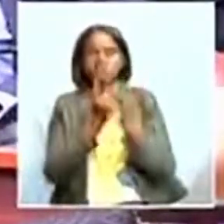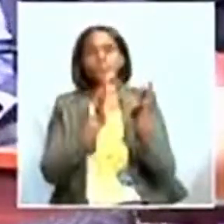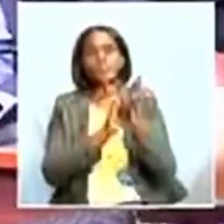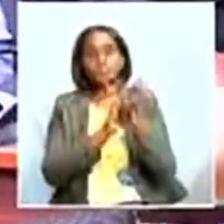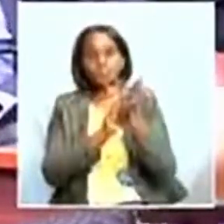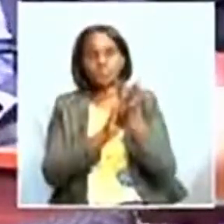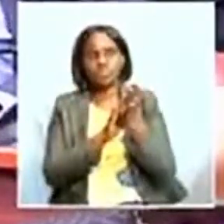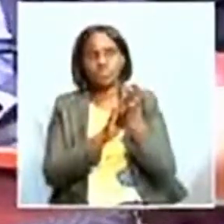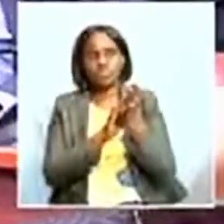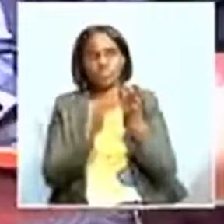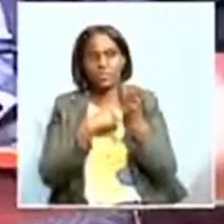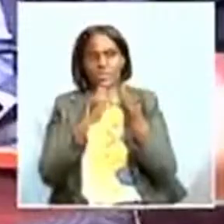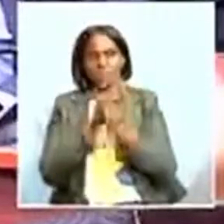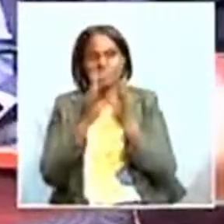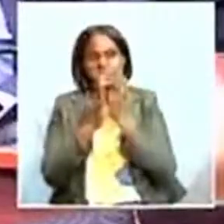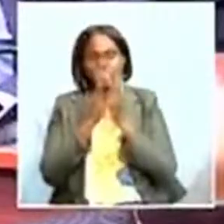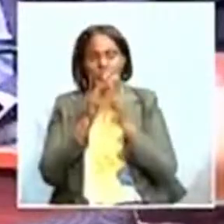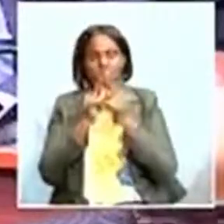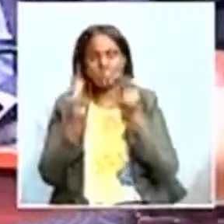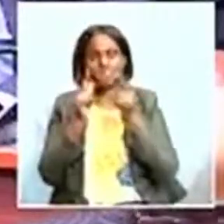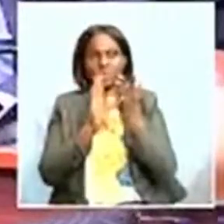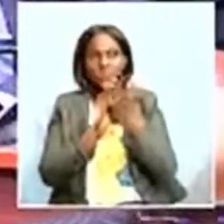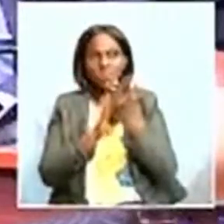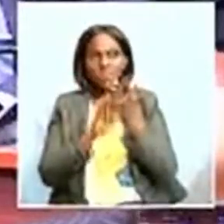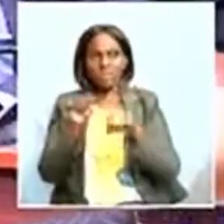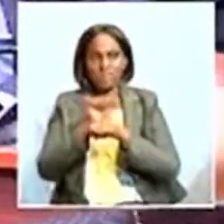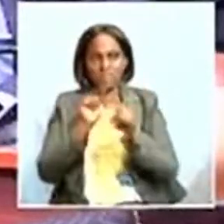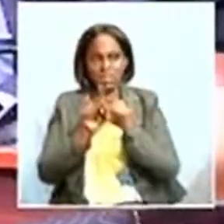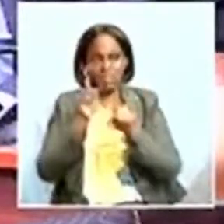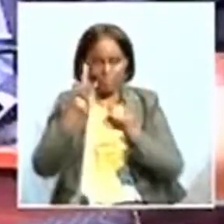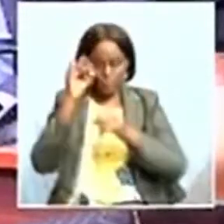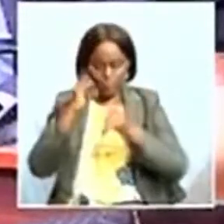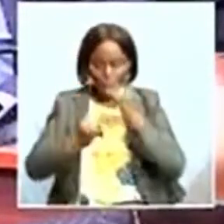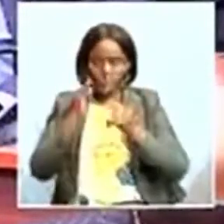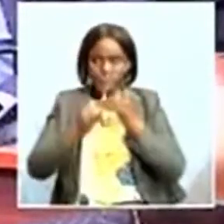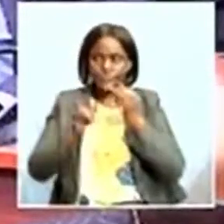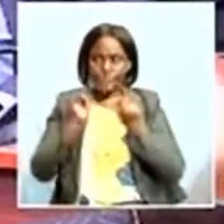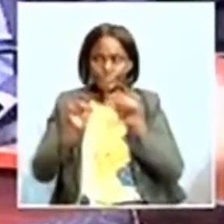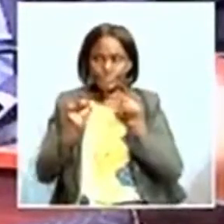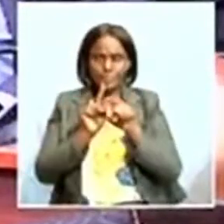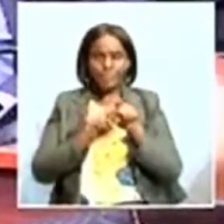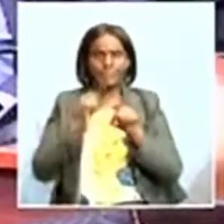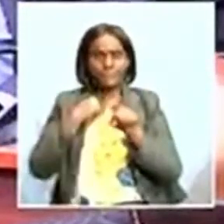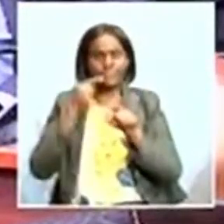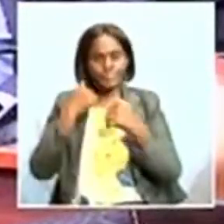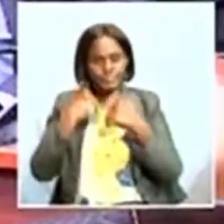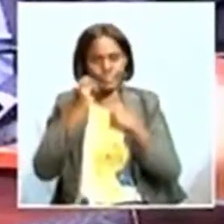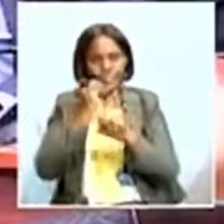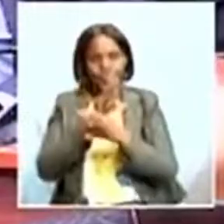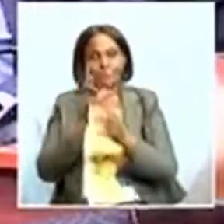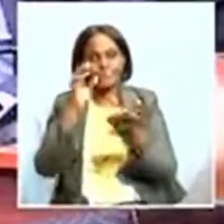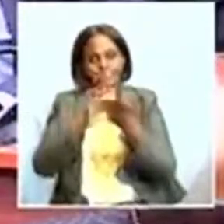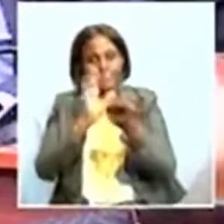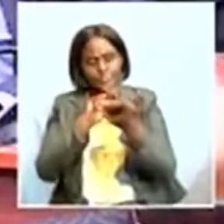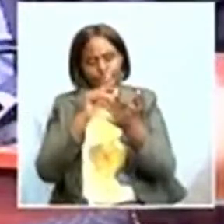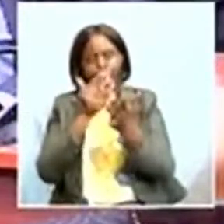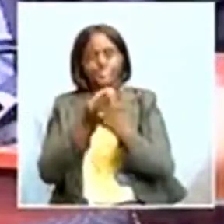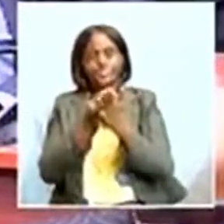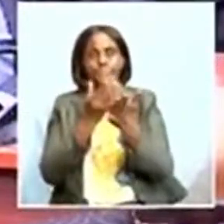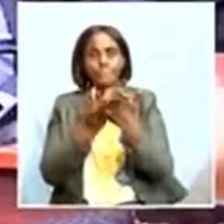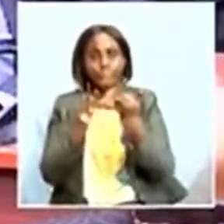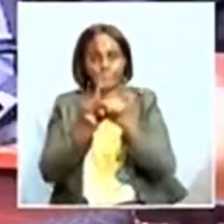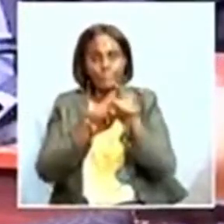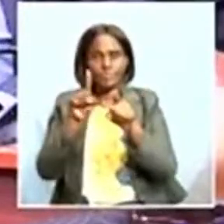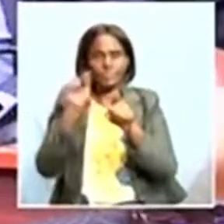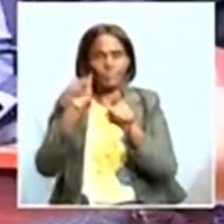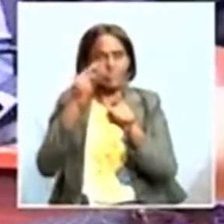I'm building one big secondary school and it will finish. Okay, I've already put money in there, so you can see